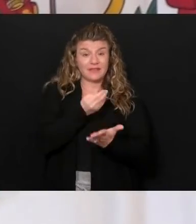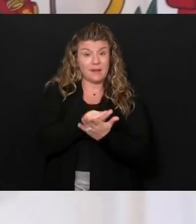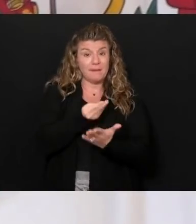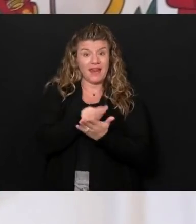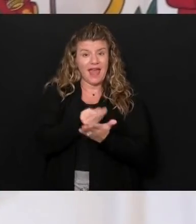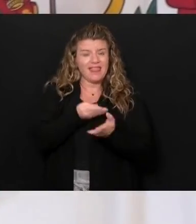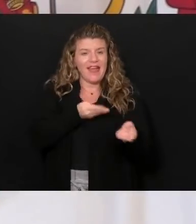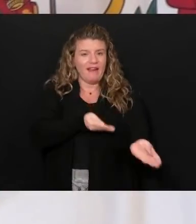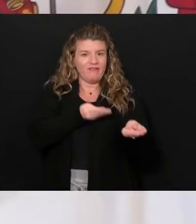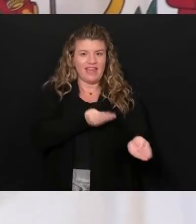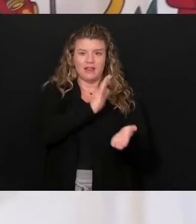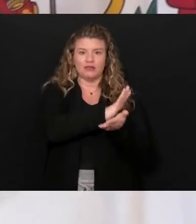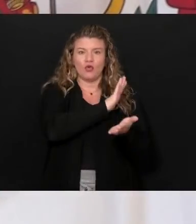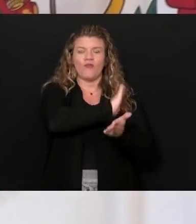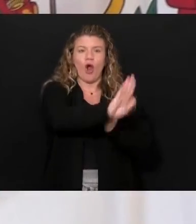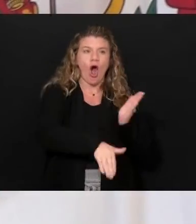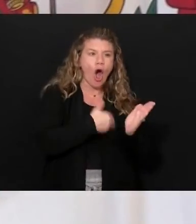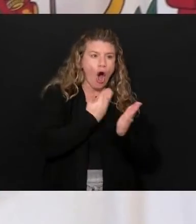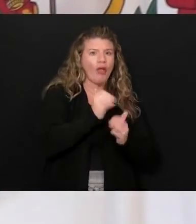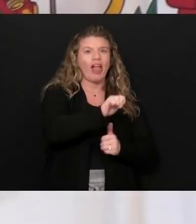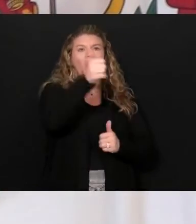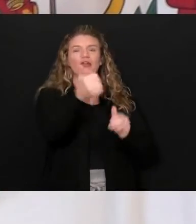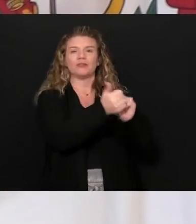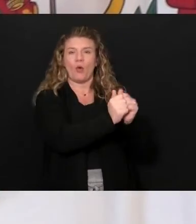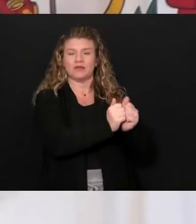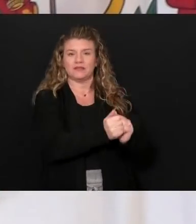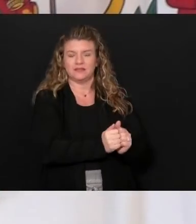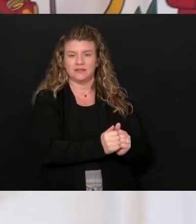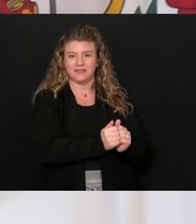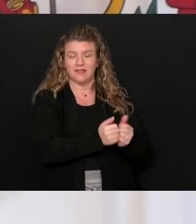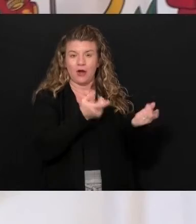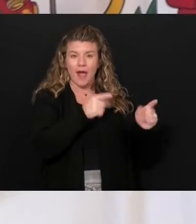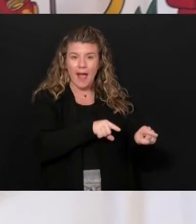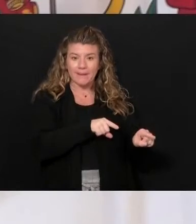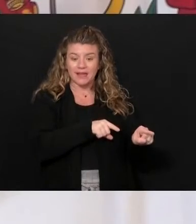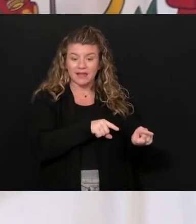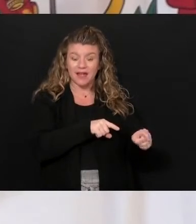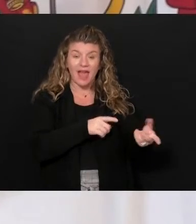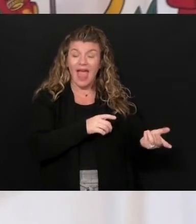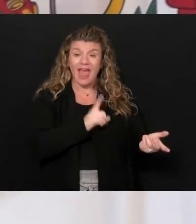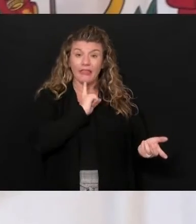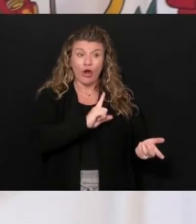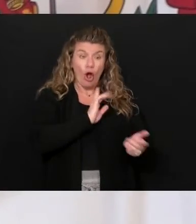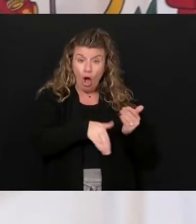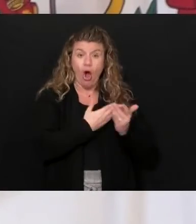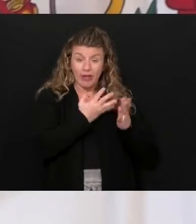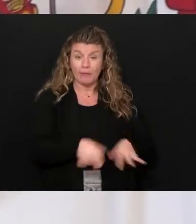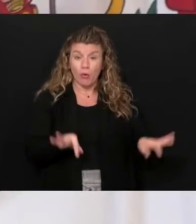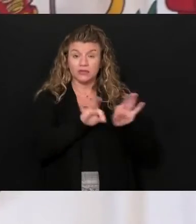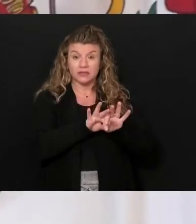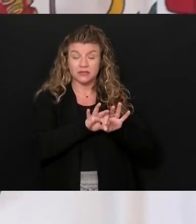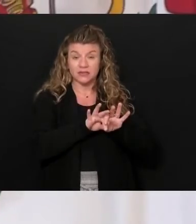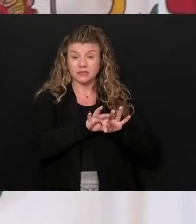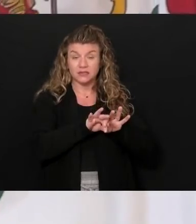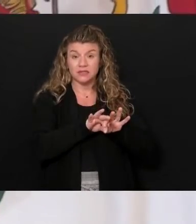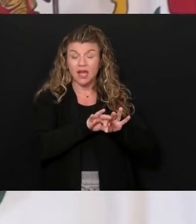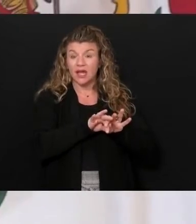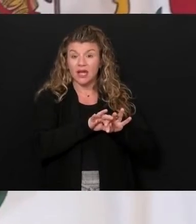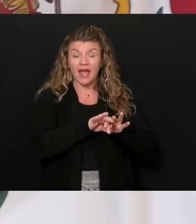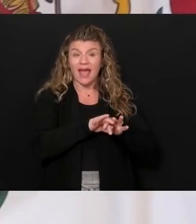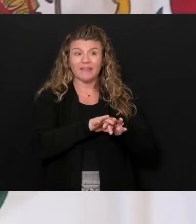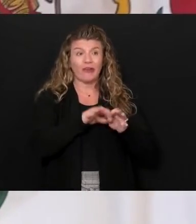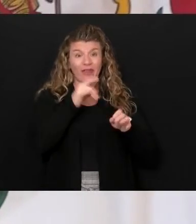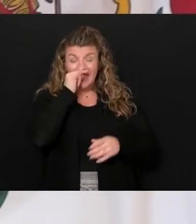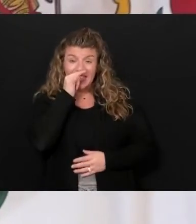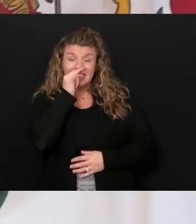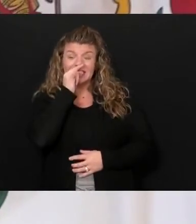feeding the bulldog for all the other sports that are going on, which are really important, and really, really important to